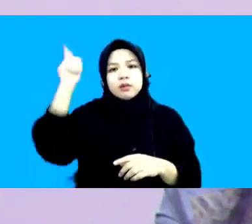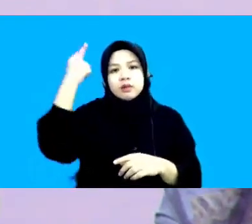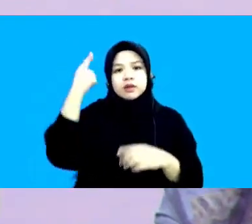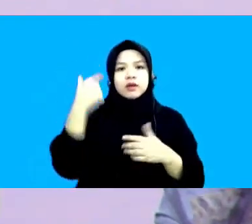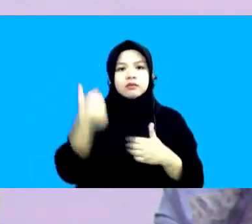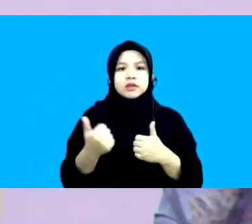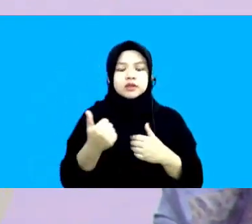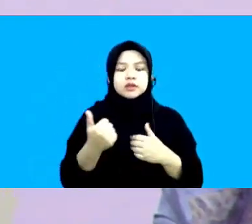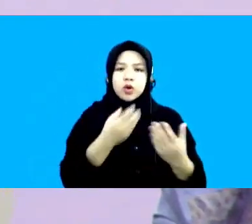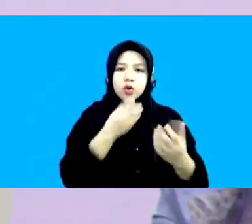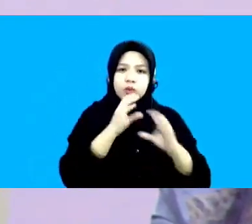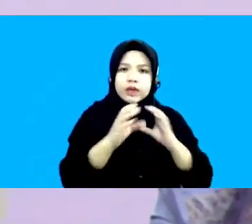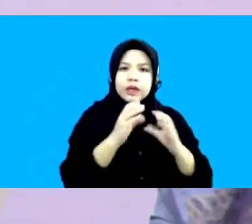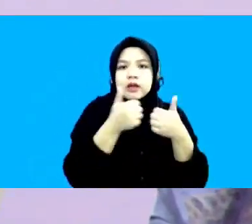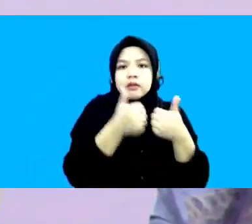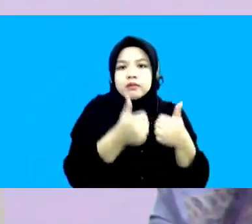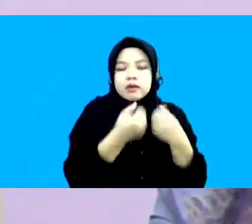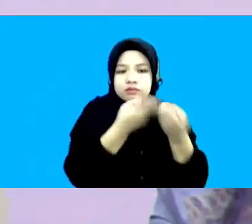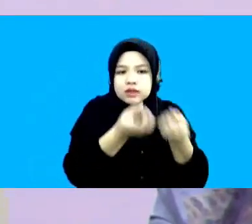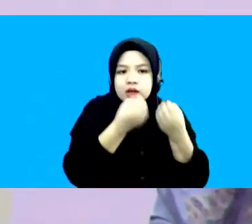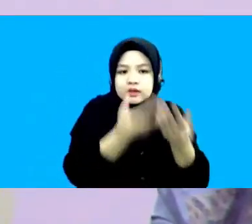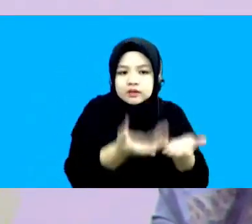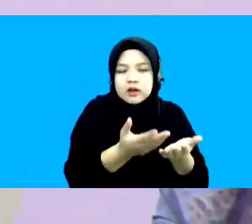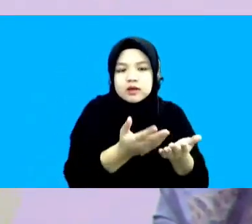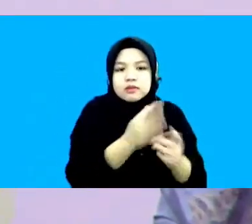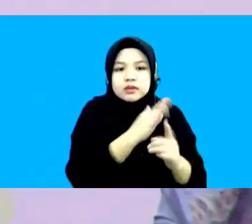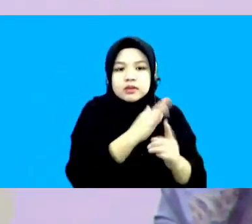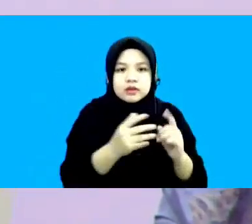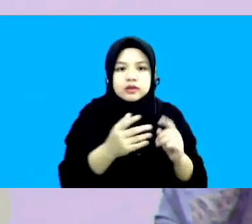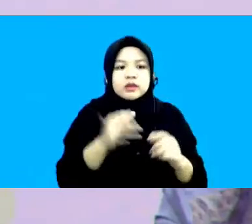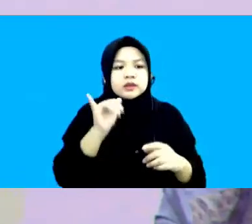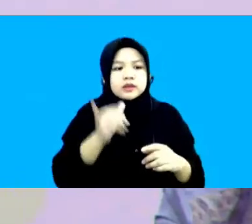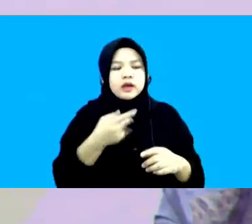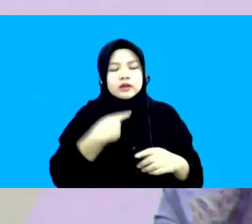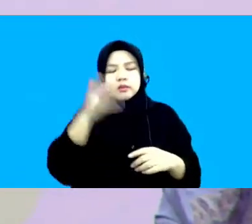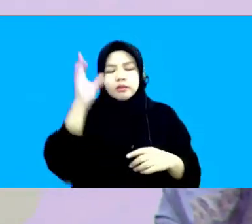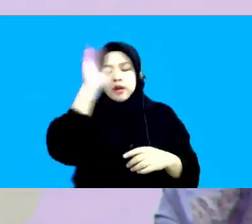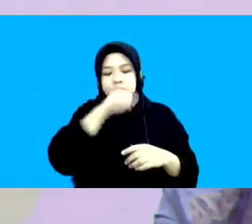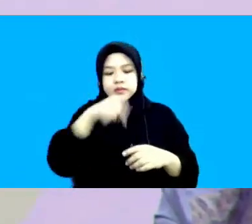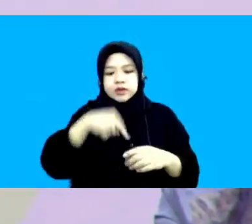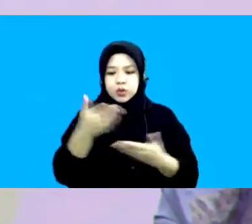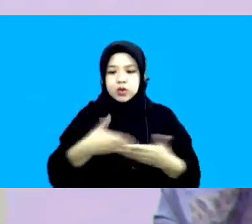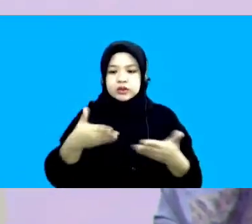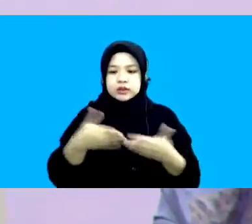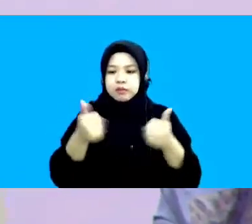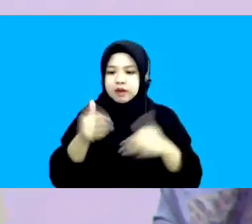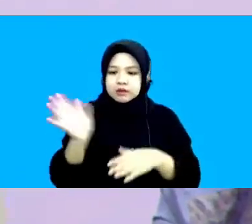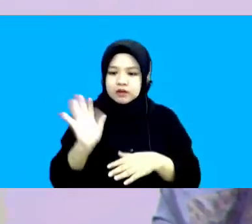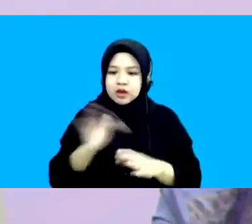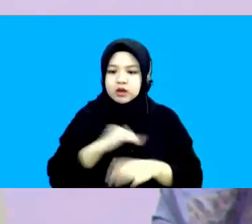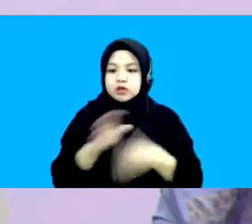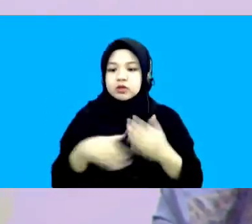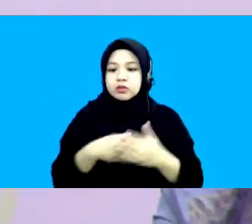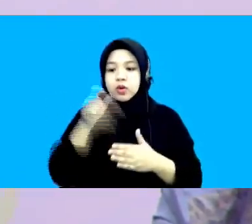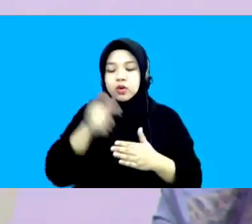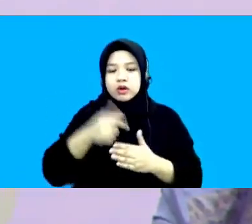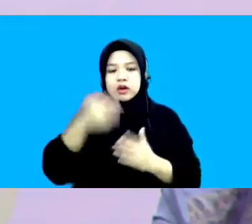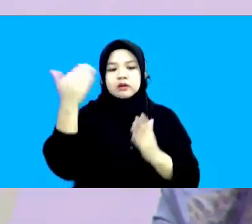would really help policymakers, let's say in all, let's say G20 members, as well